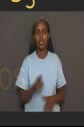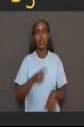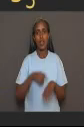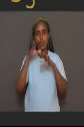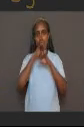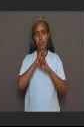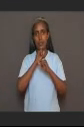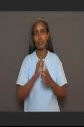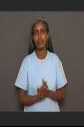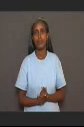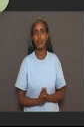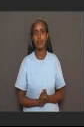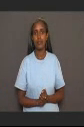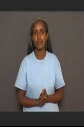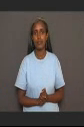Time's up!